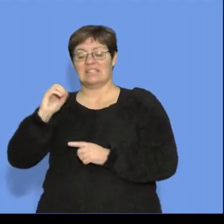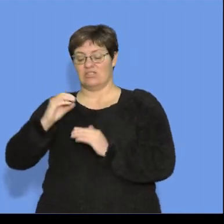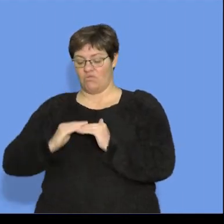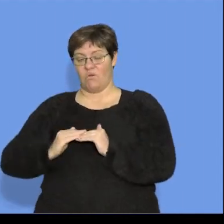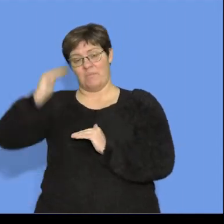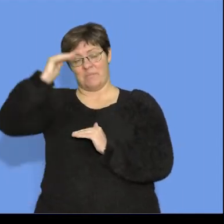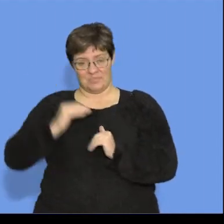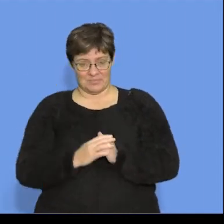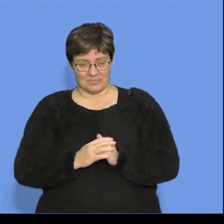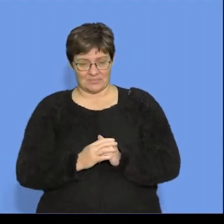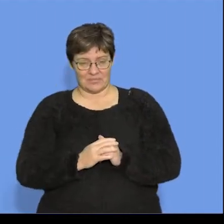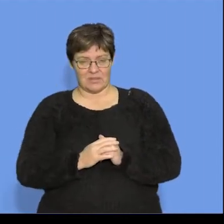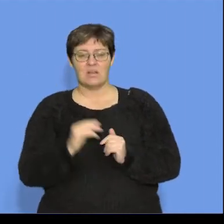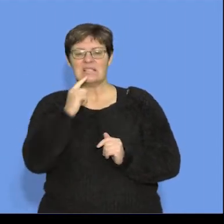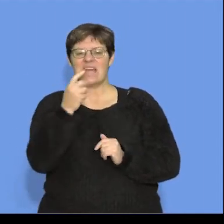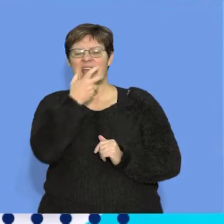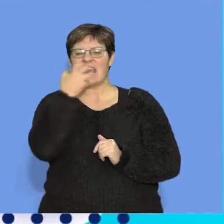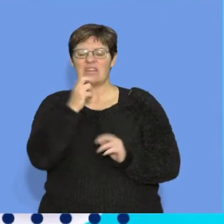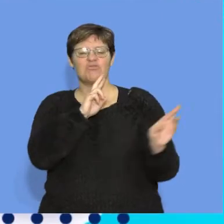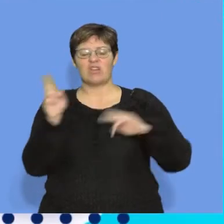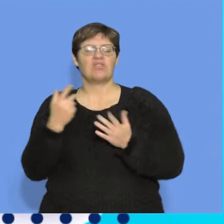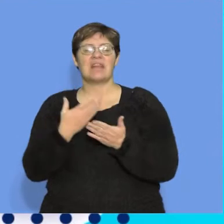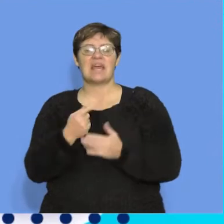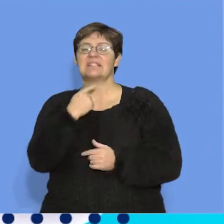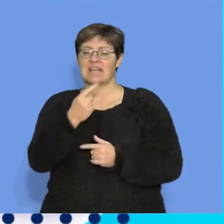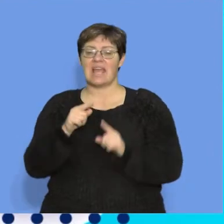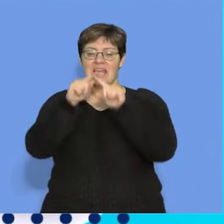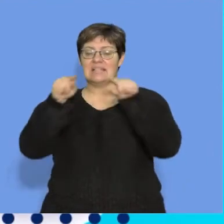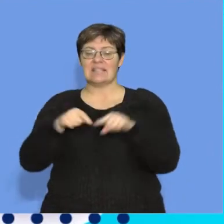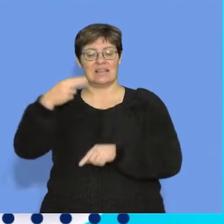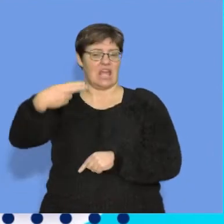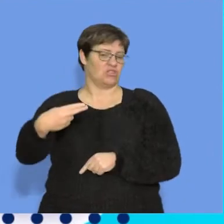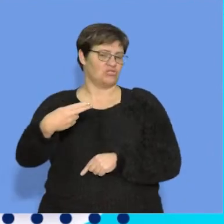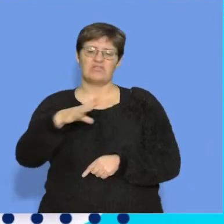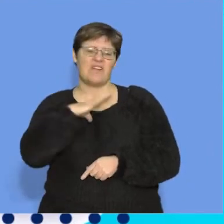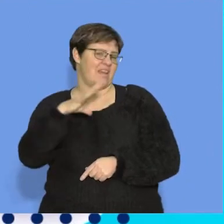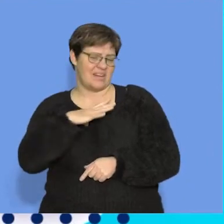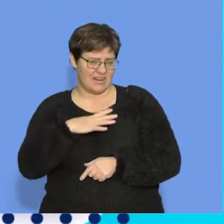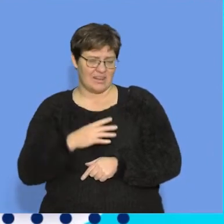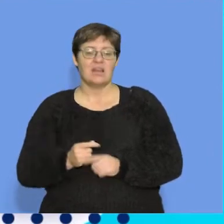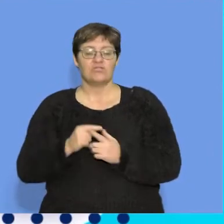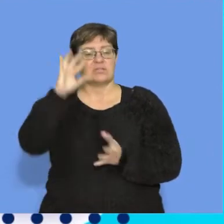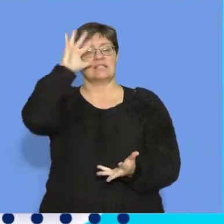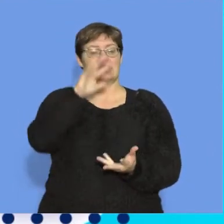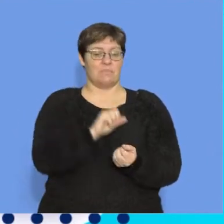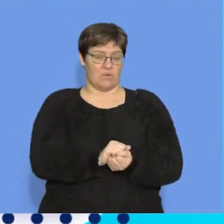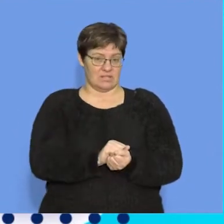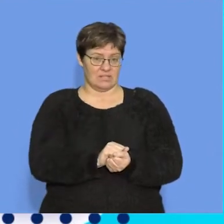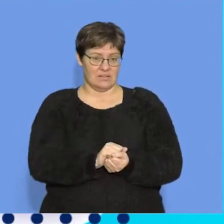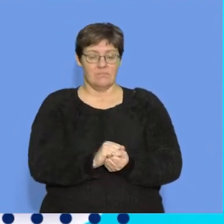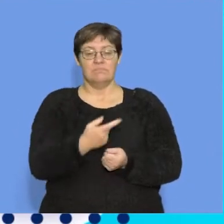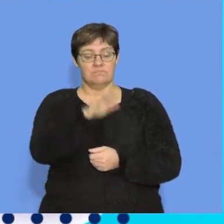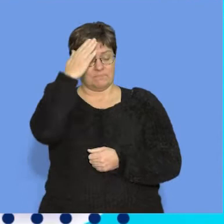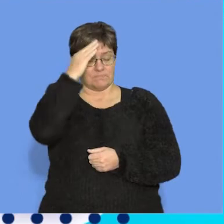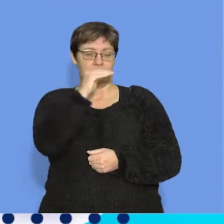0. You can, instead of saying heat of reaction, you can say delta H. It's fine. It's just a way of summarizing it, and we all know